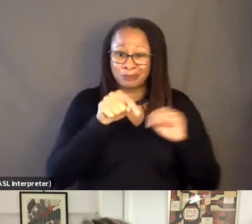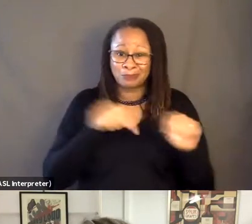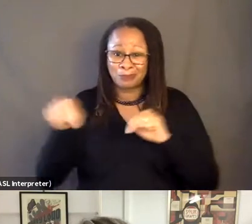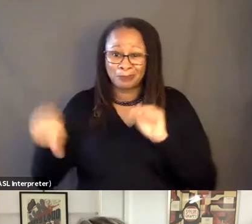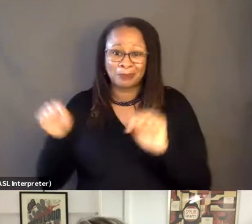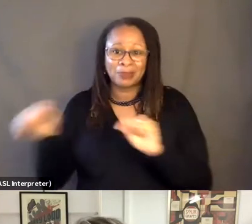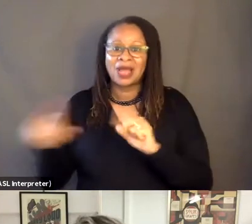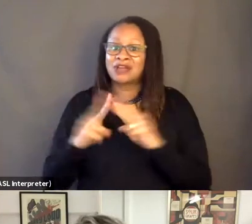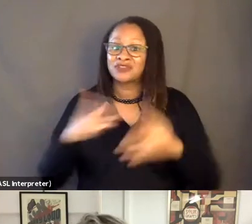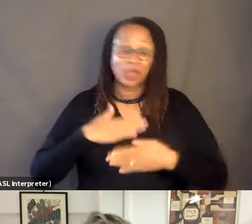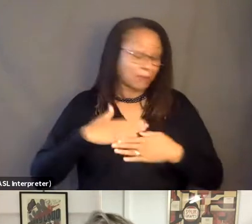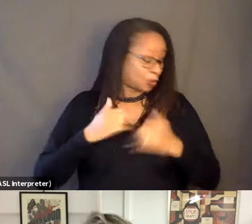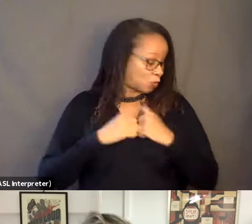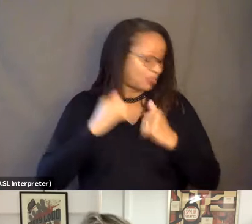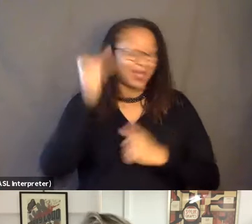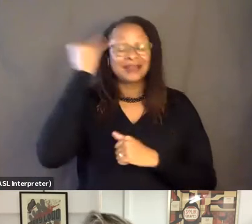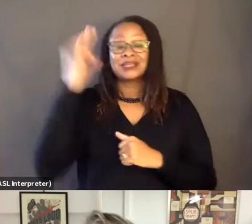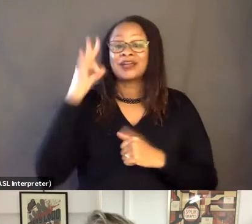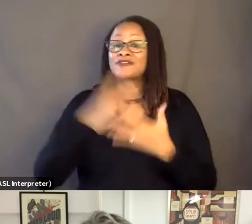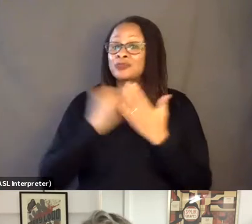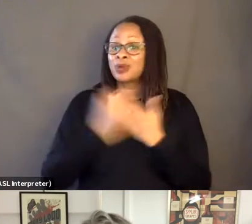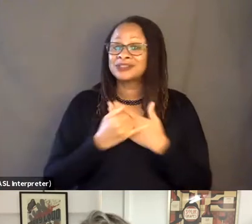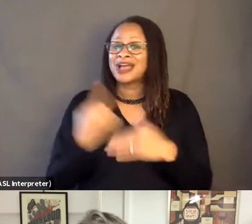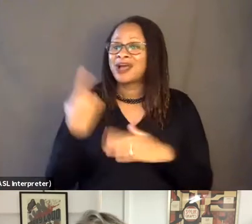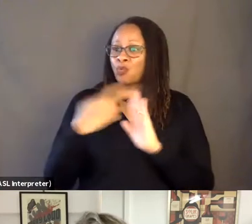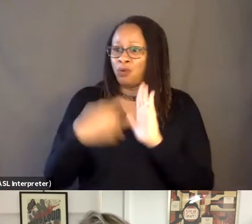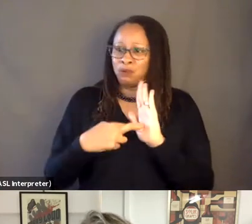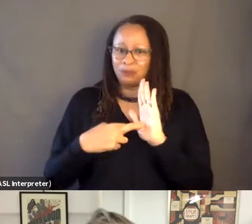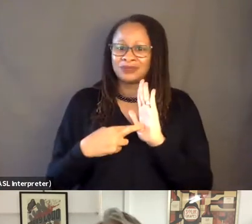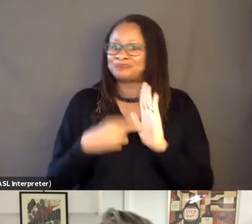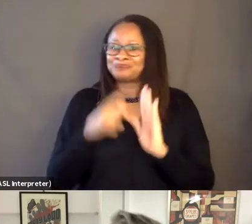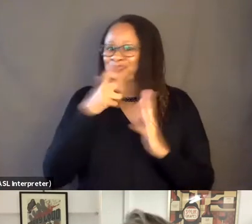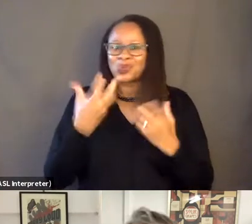And he was very happy with the idea of the project, but had kind of one rule, which was that he didn't want to be in it.